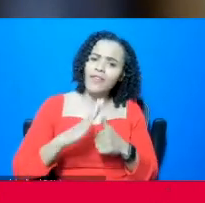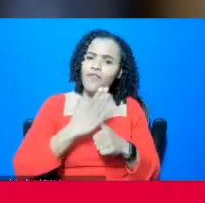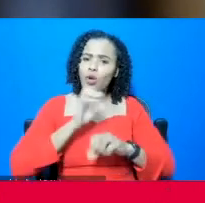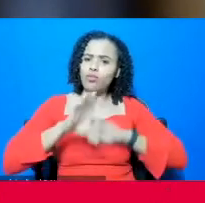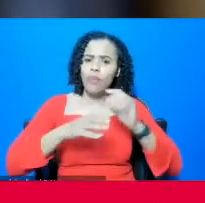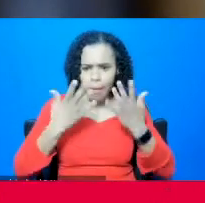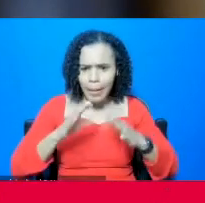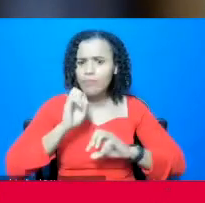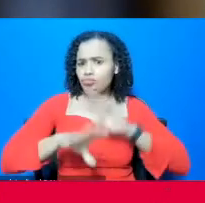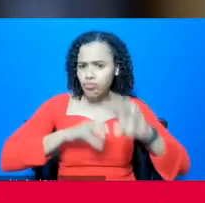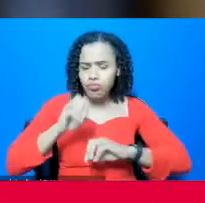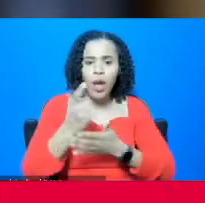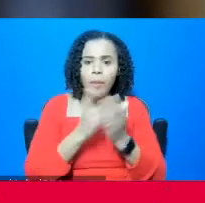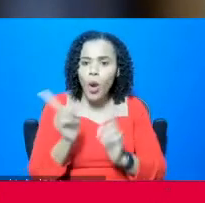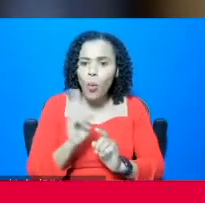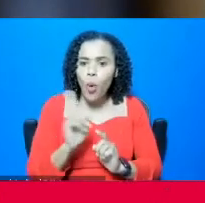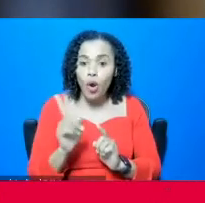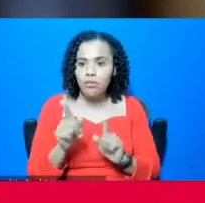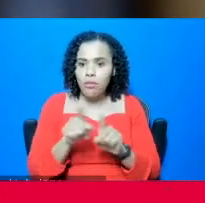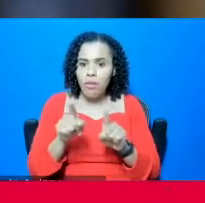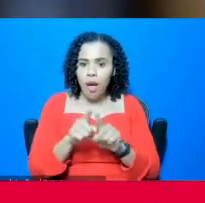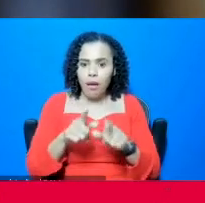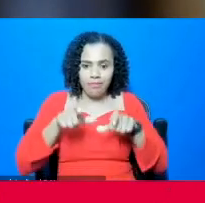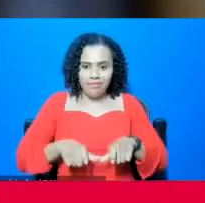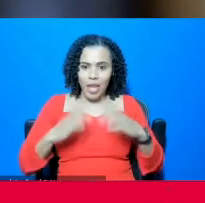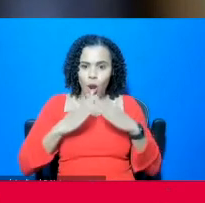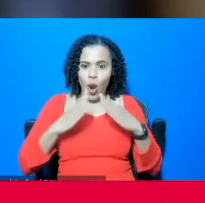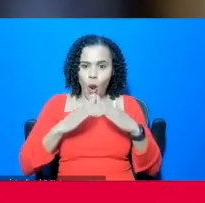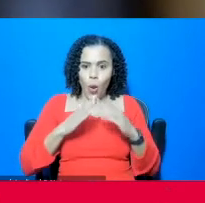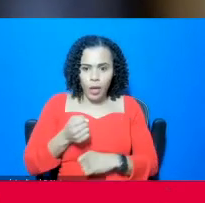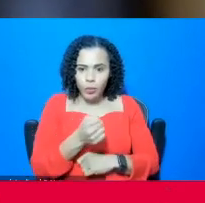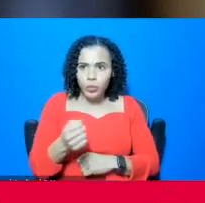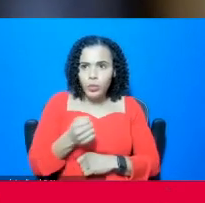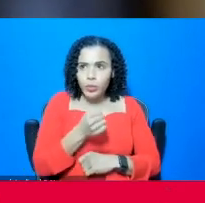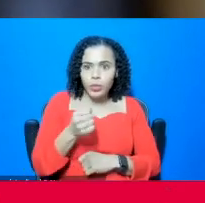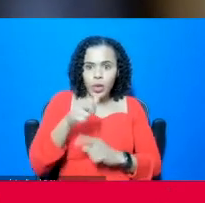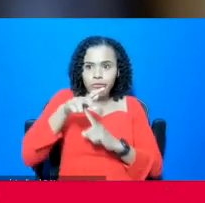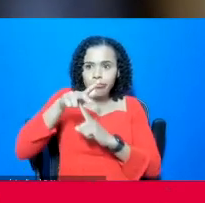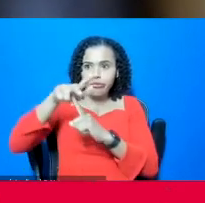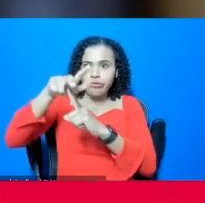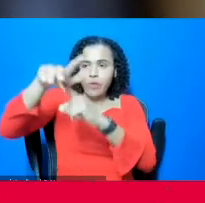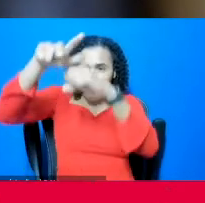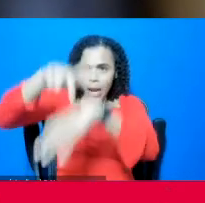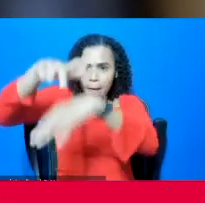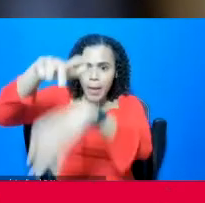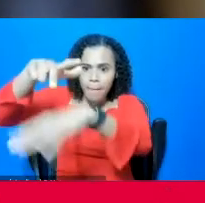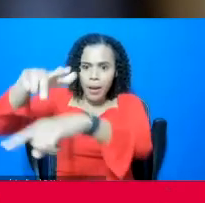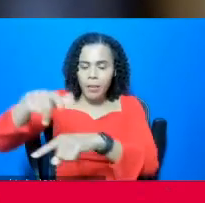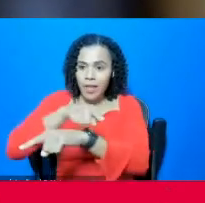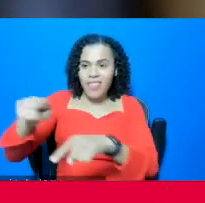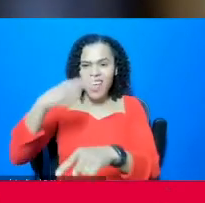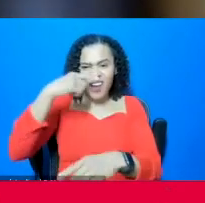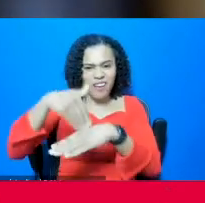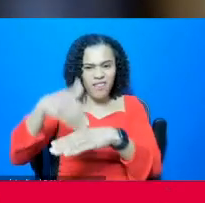more and more remote ways of killing people, more and more remote ways of causing disablement to civilians in